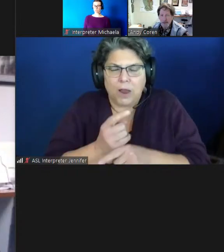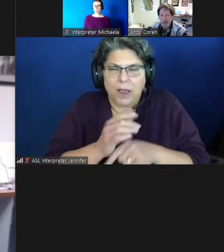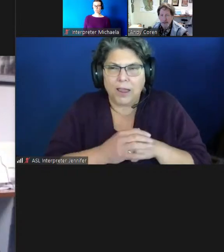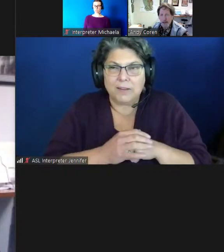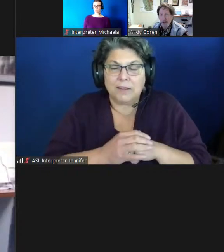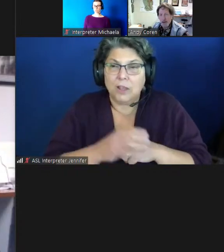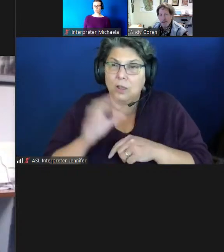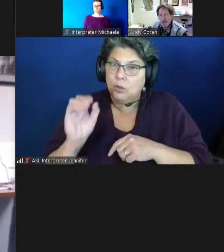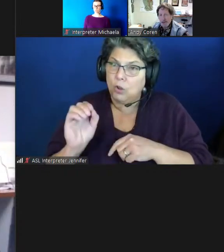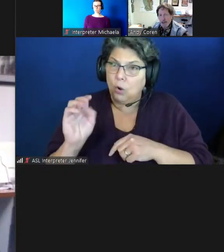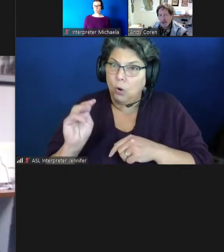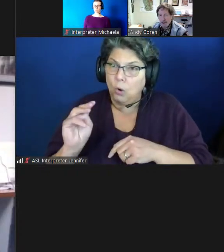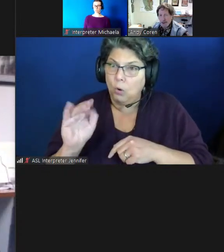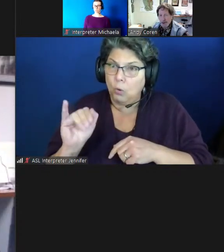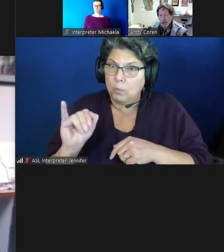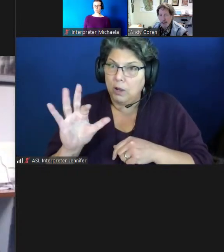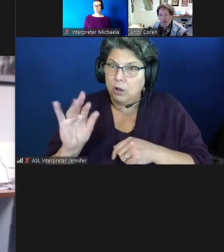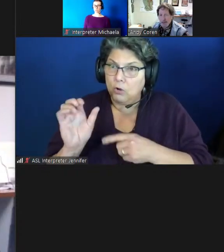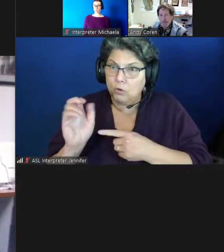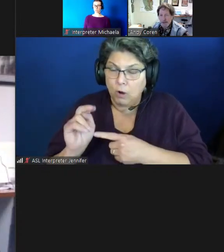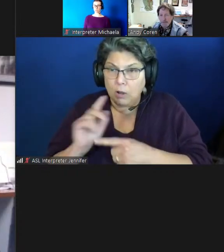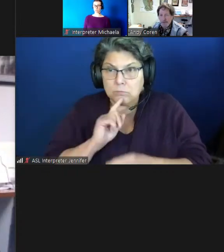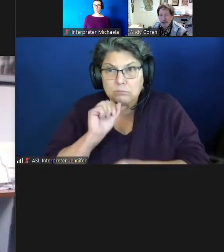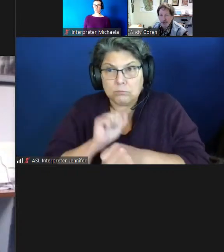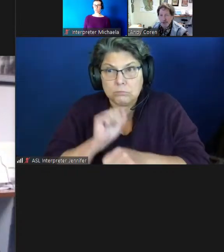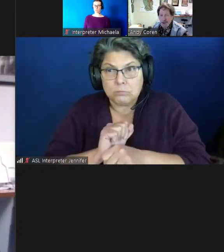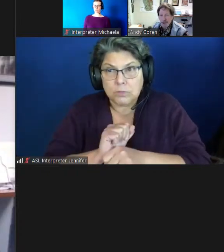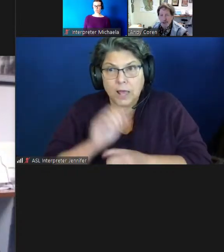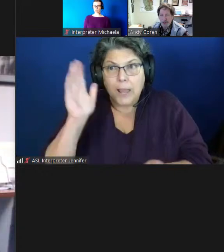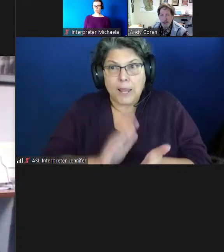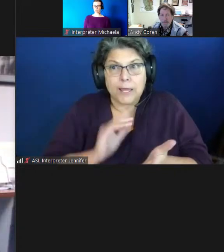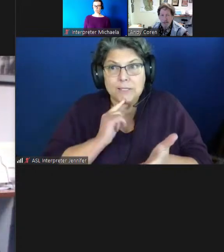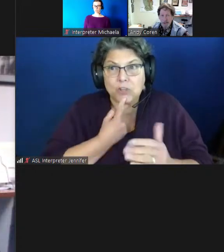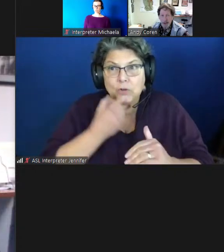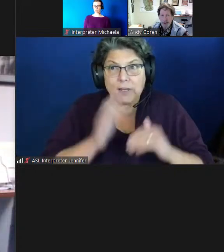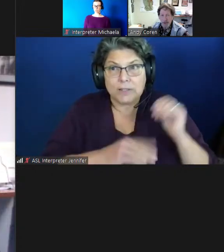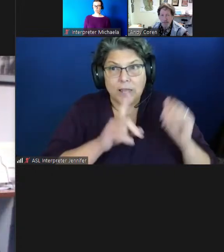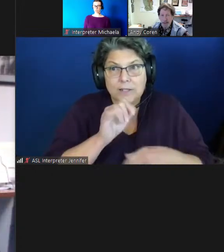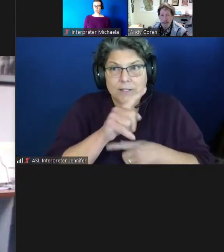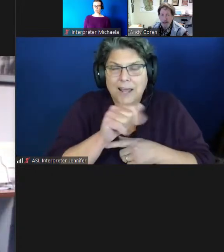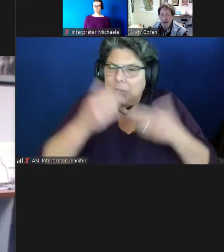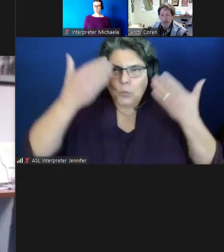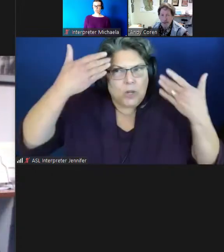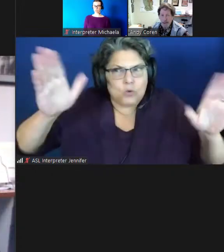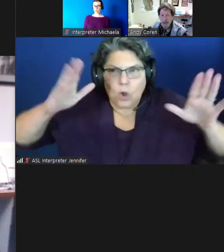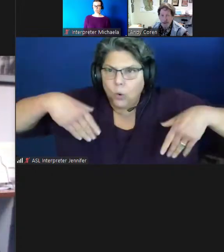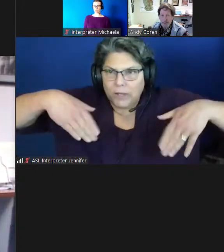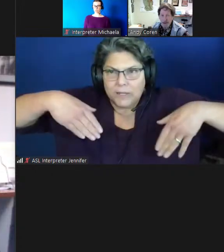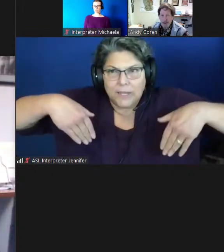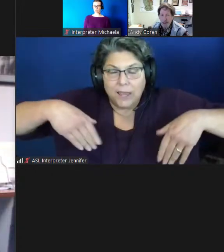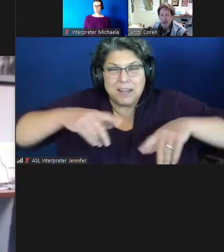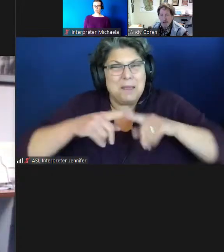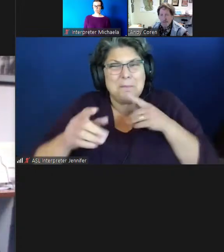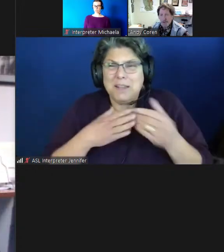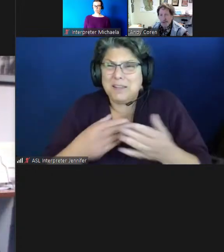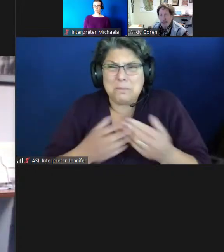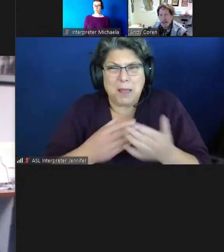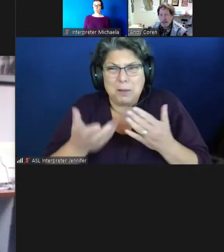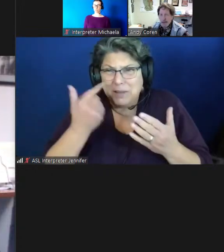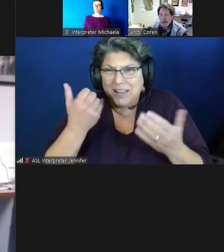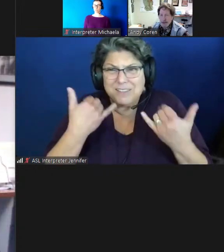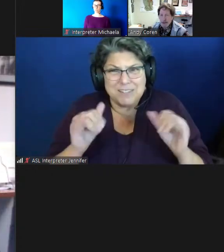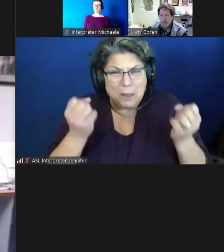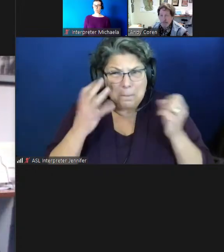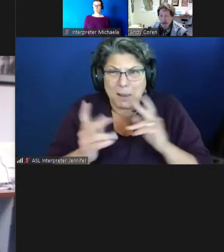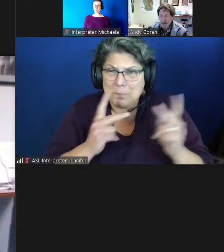than Delta are still uncertain, but even if it's true, the sheer numbers are overrunning our healthcare systems. So if you're sick,